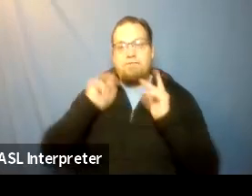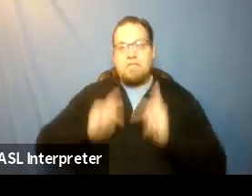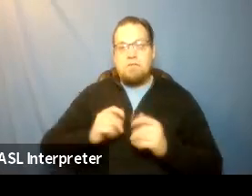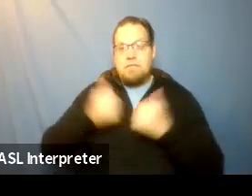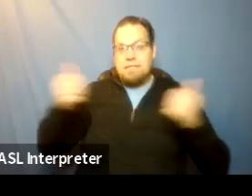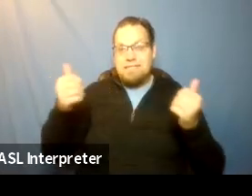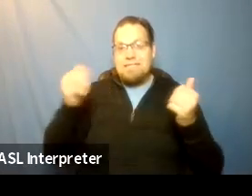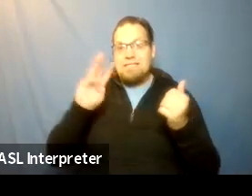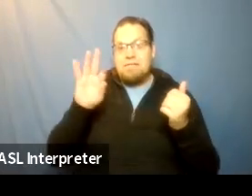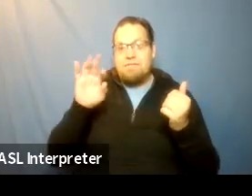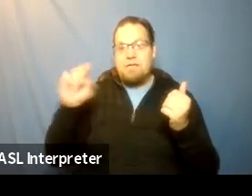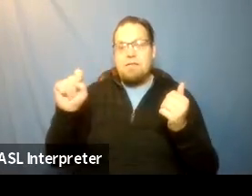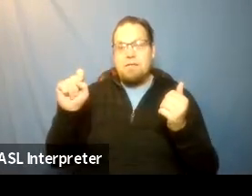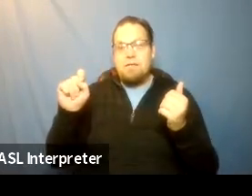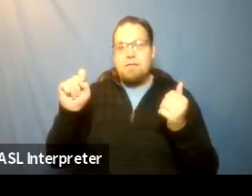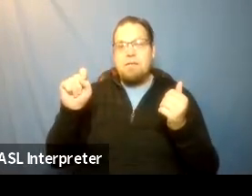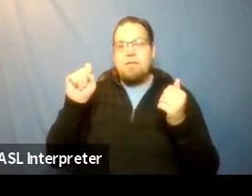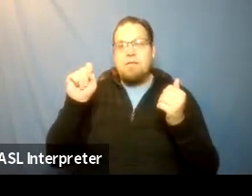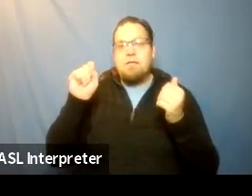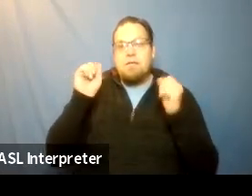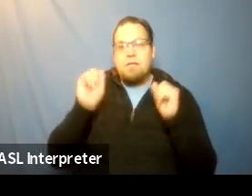6 feet, but you can sing with a mask on.